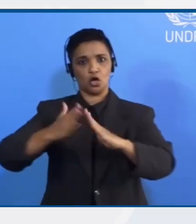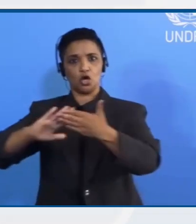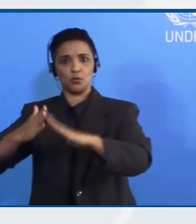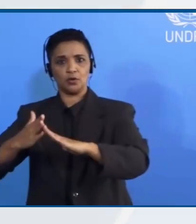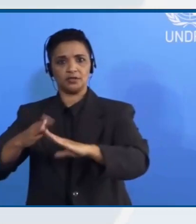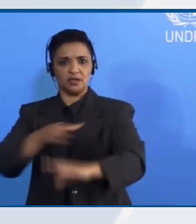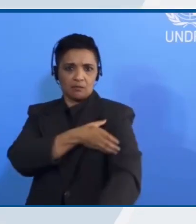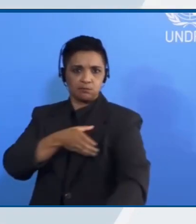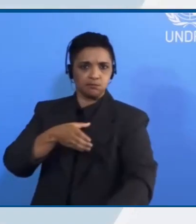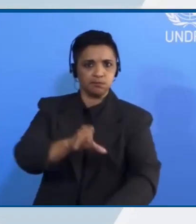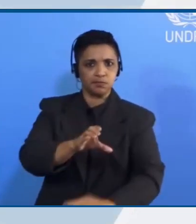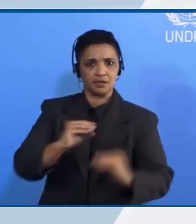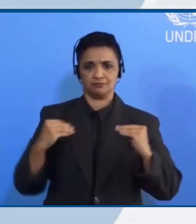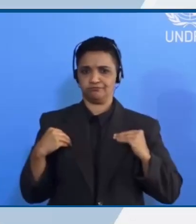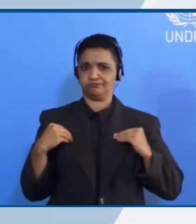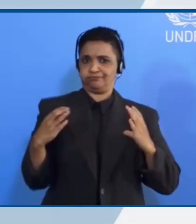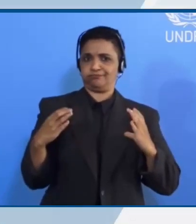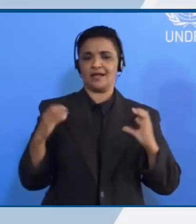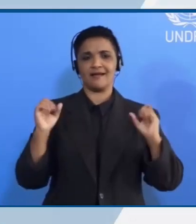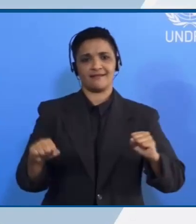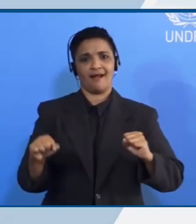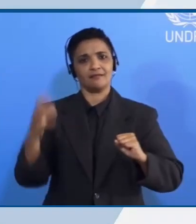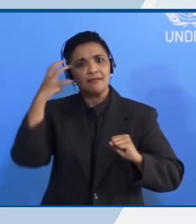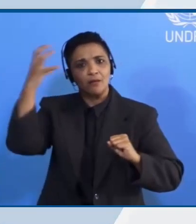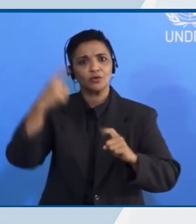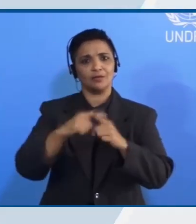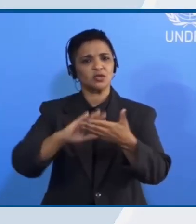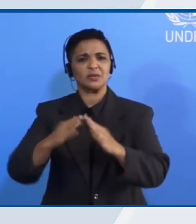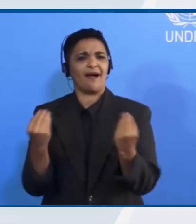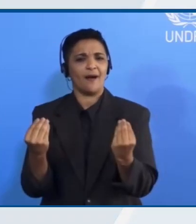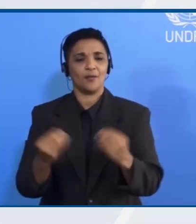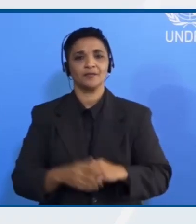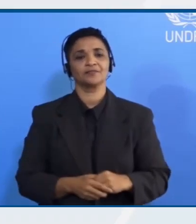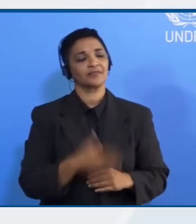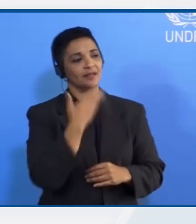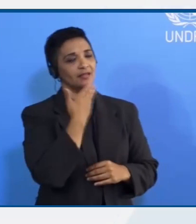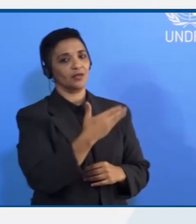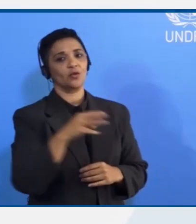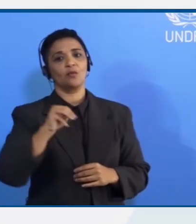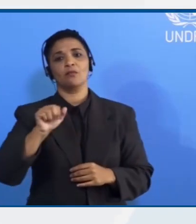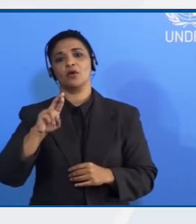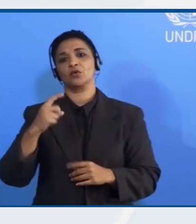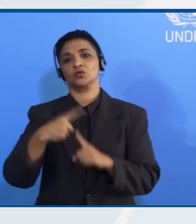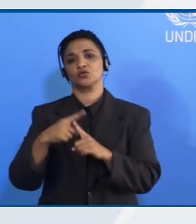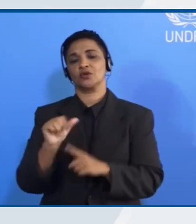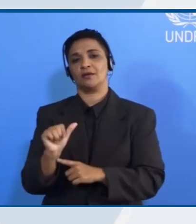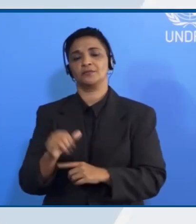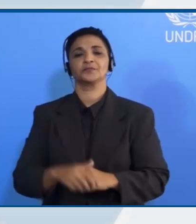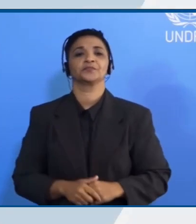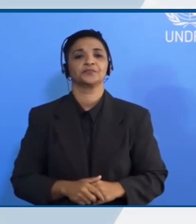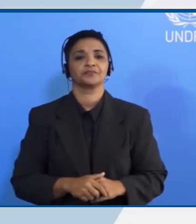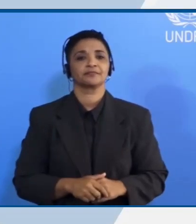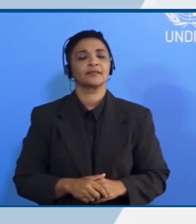those capacities and capabilities in the local governments and local communities? Yes, thank you, Marusha. This is a great segue from what Sami